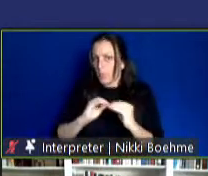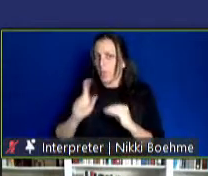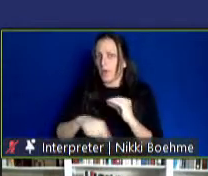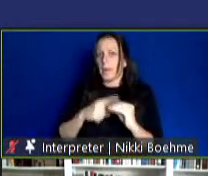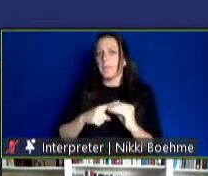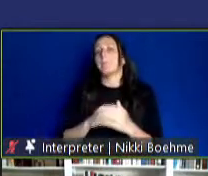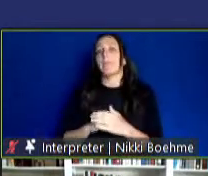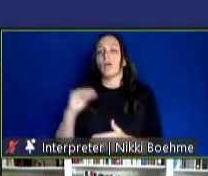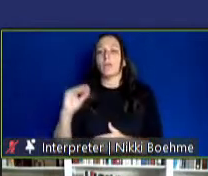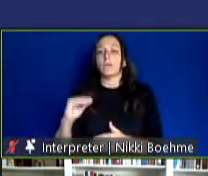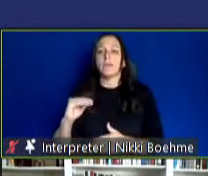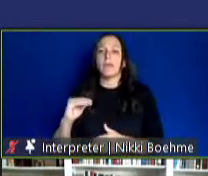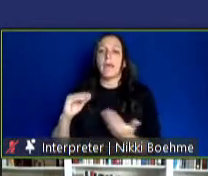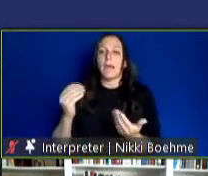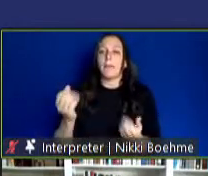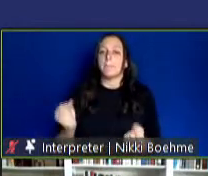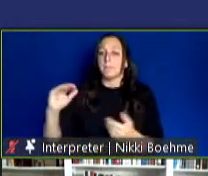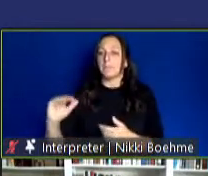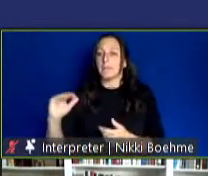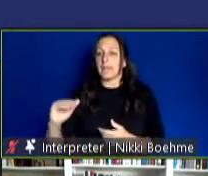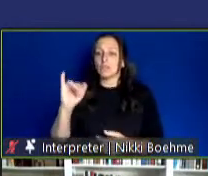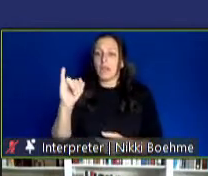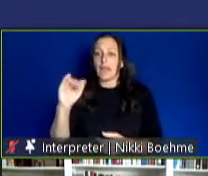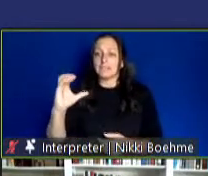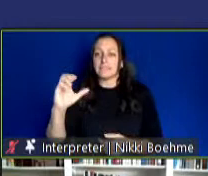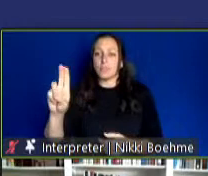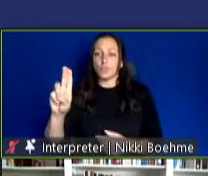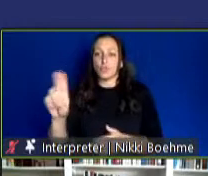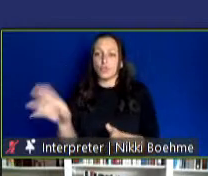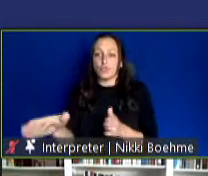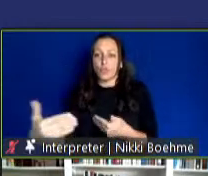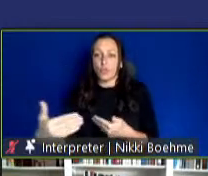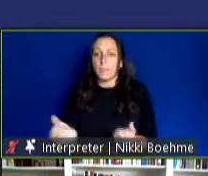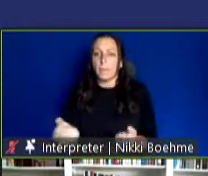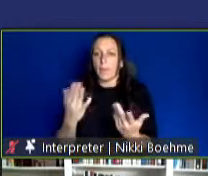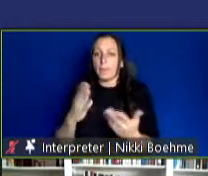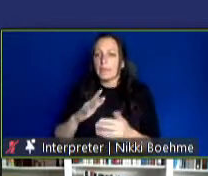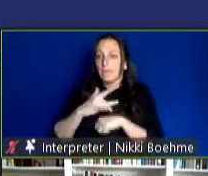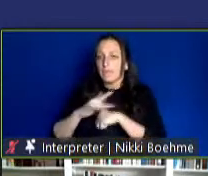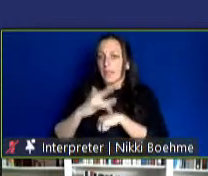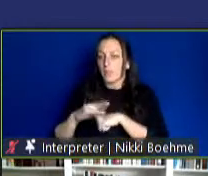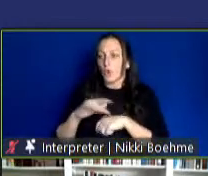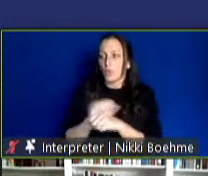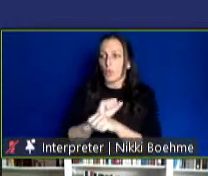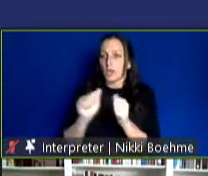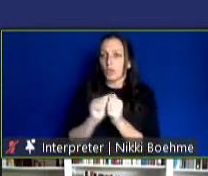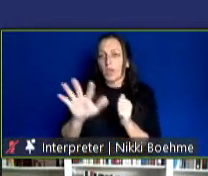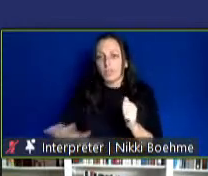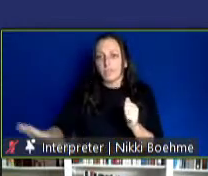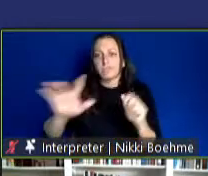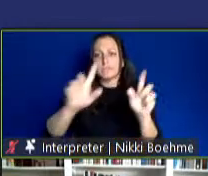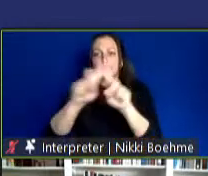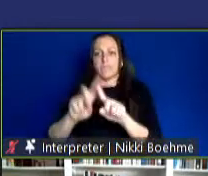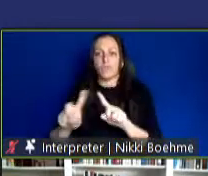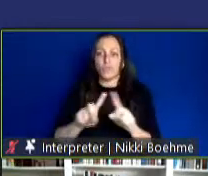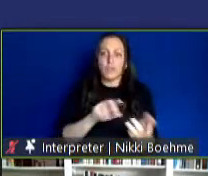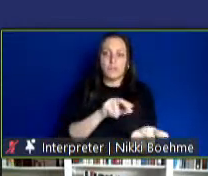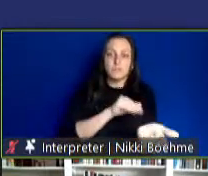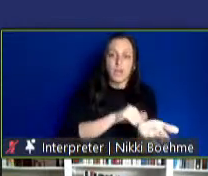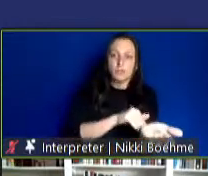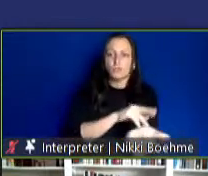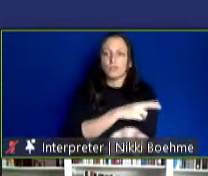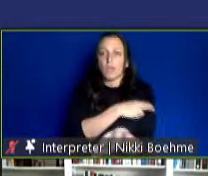pediatric ICU capacity and working with our healthcare partners across the state to ensure that we have good visibility